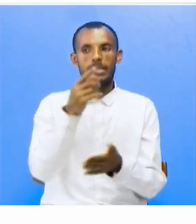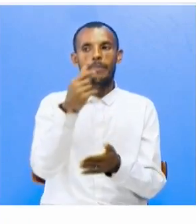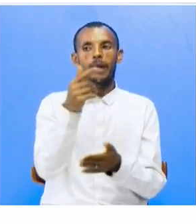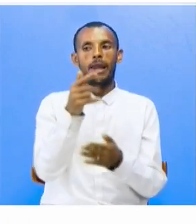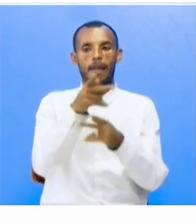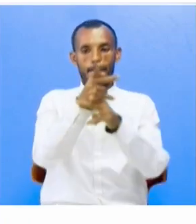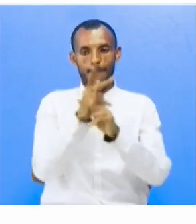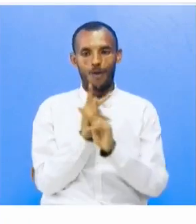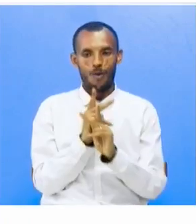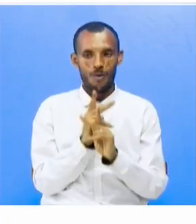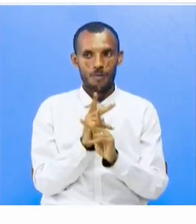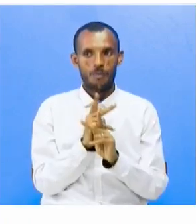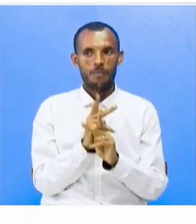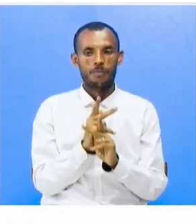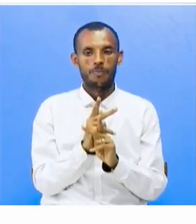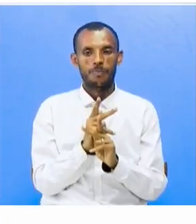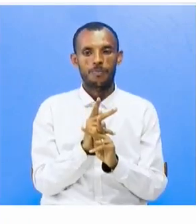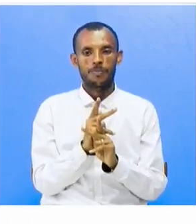borrowed